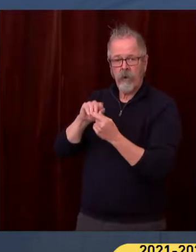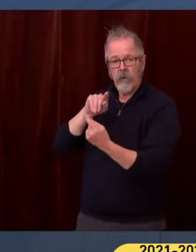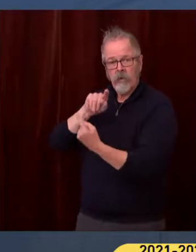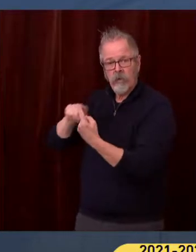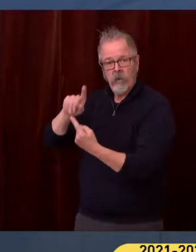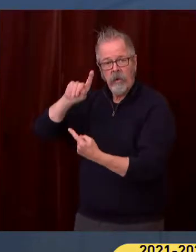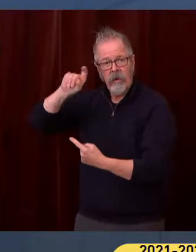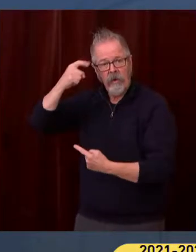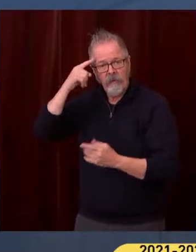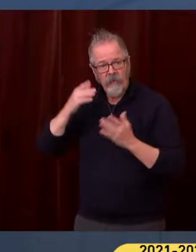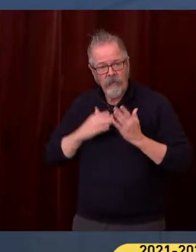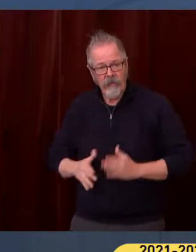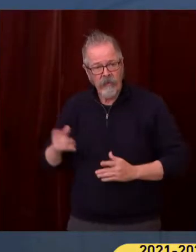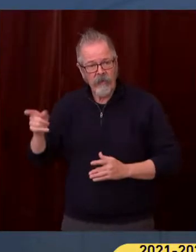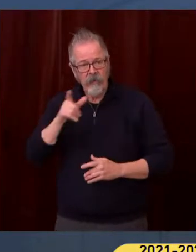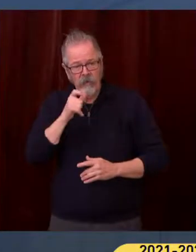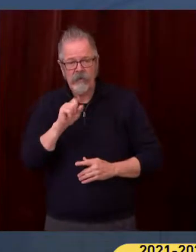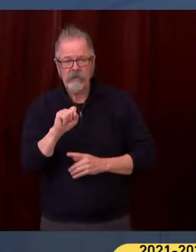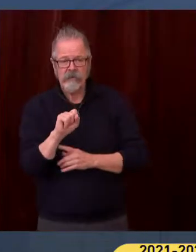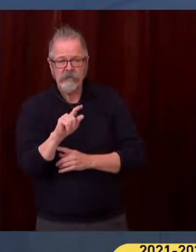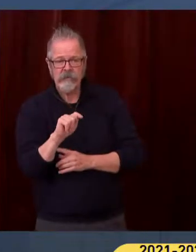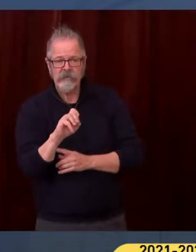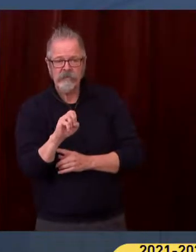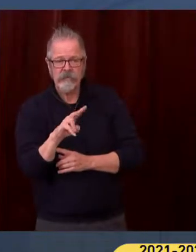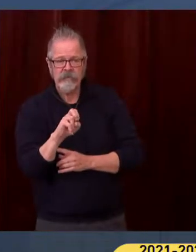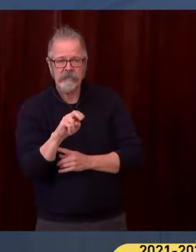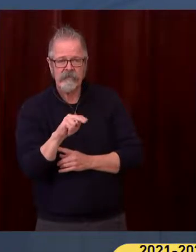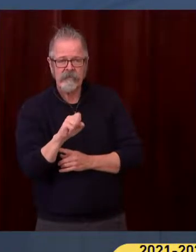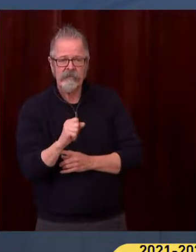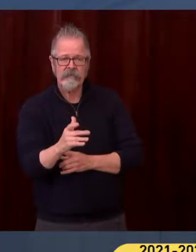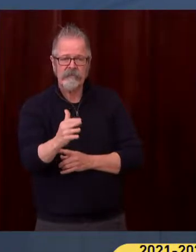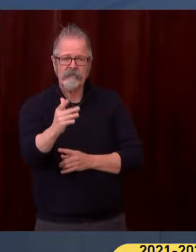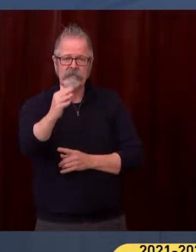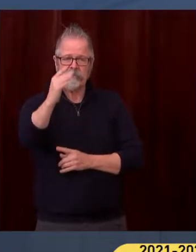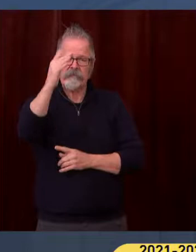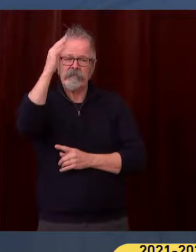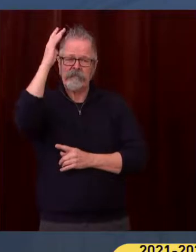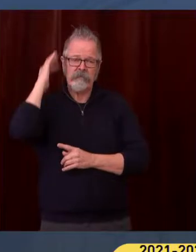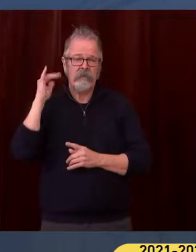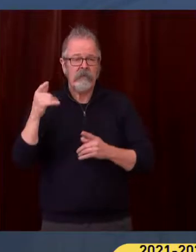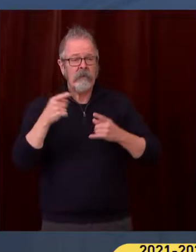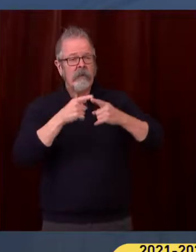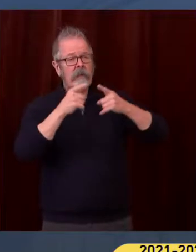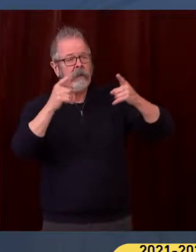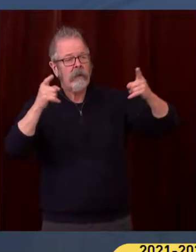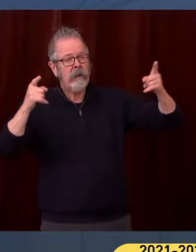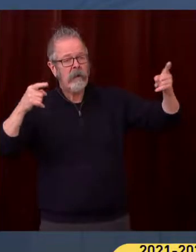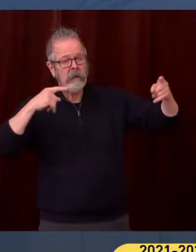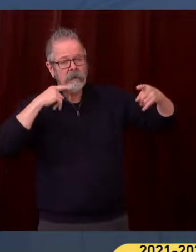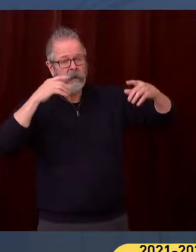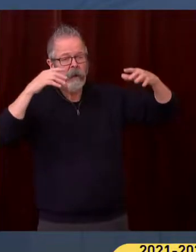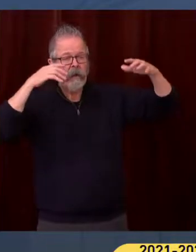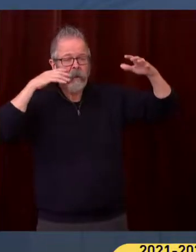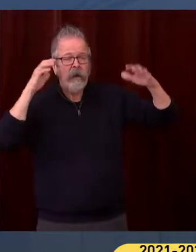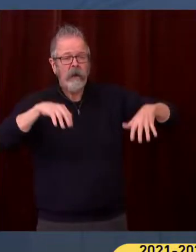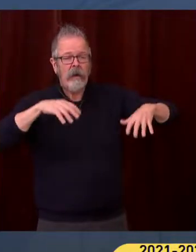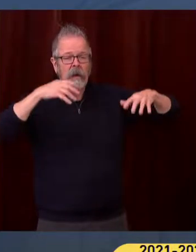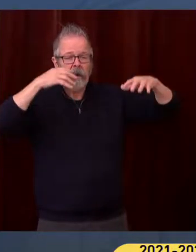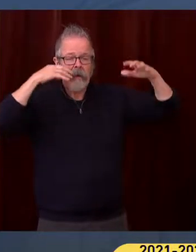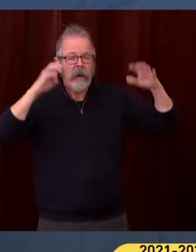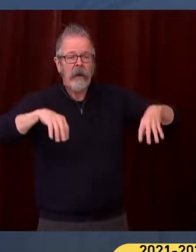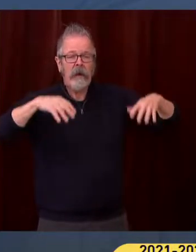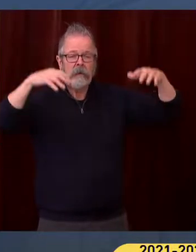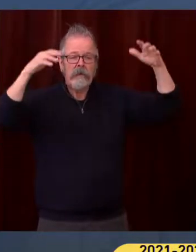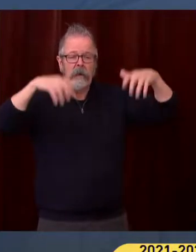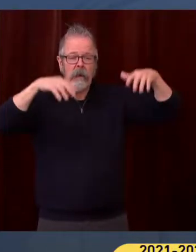sky that is what tears of compassion on our fathers for centuries untold, and which to us appears changeless and internal, may